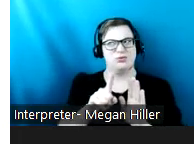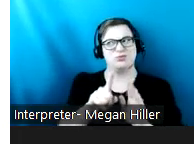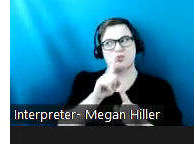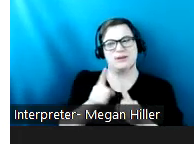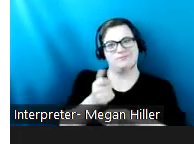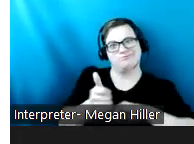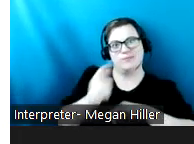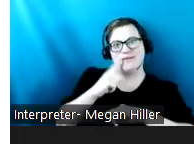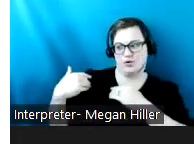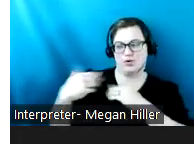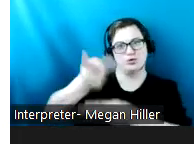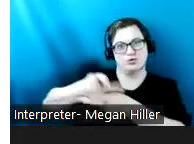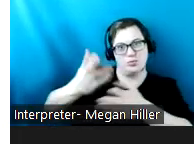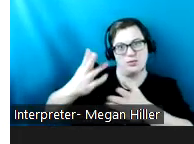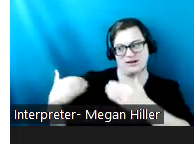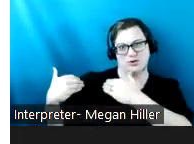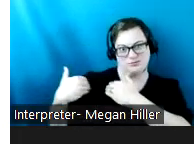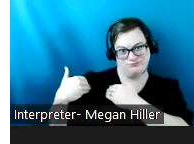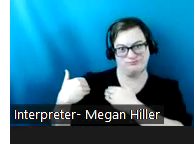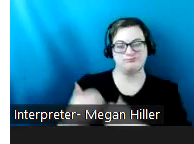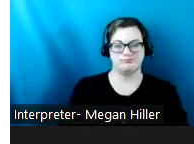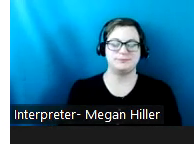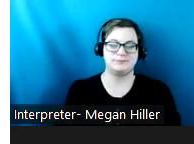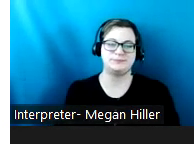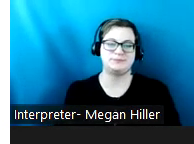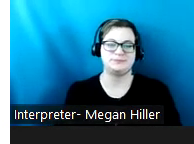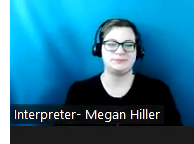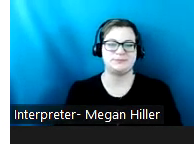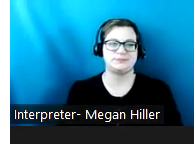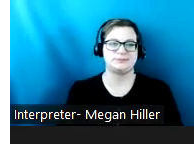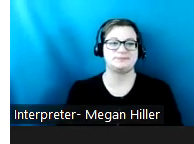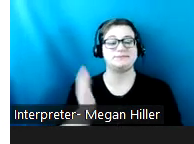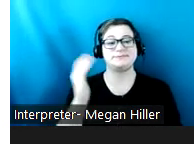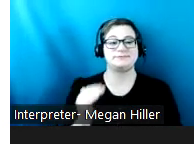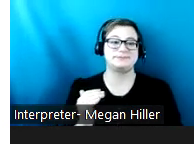their individual mental health practice act. Next slide.